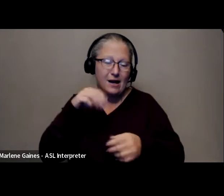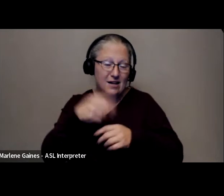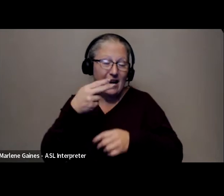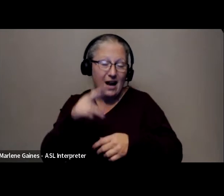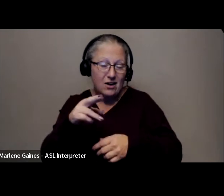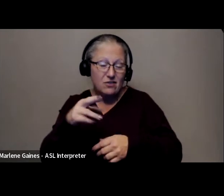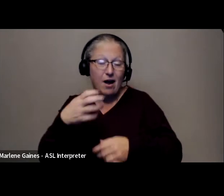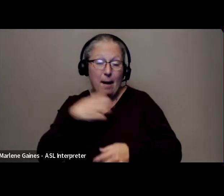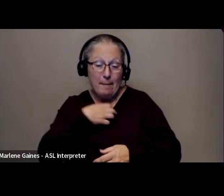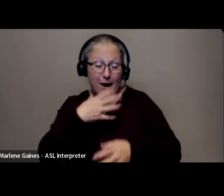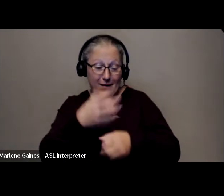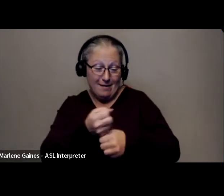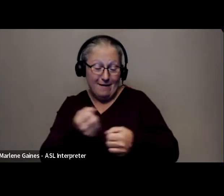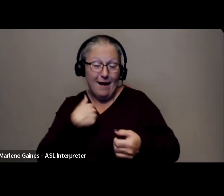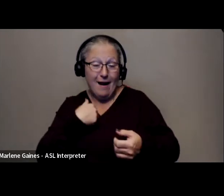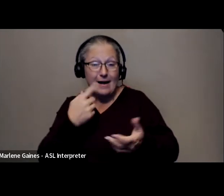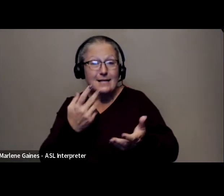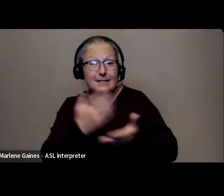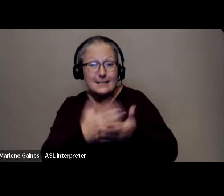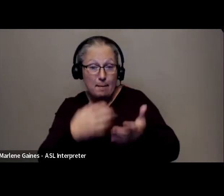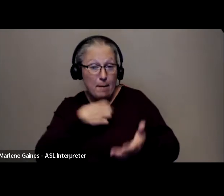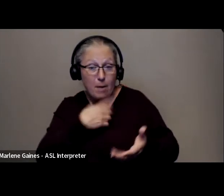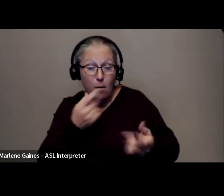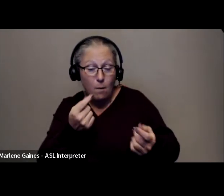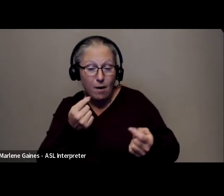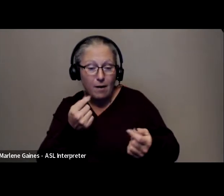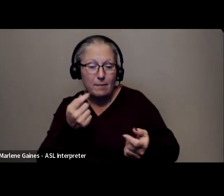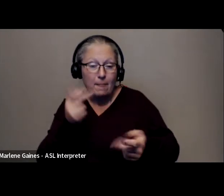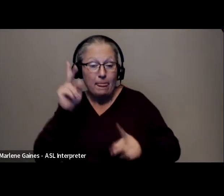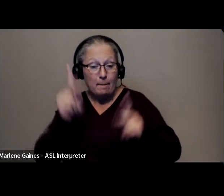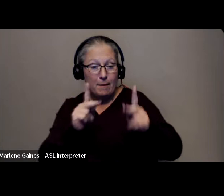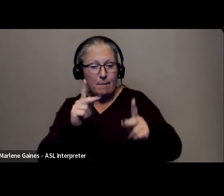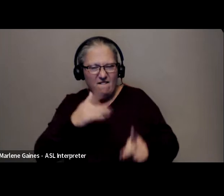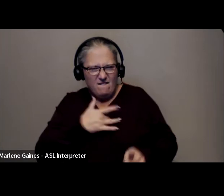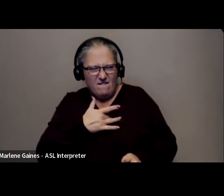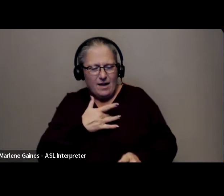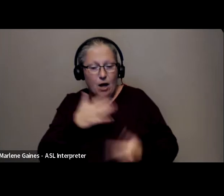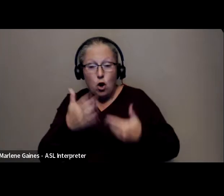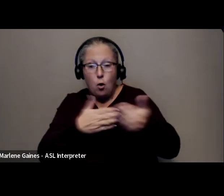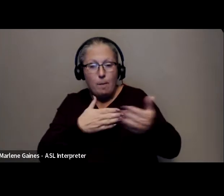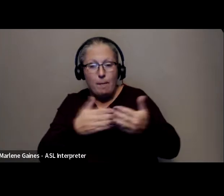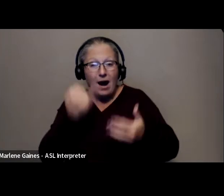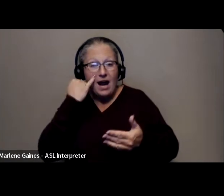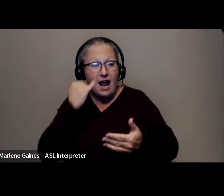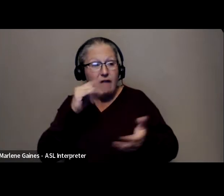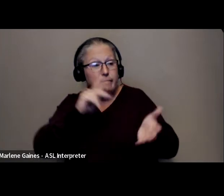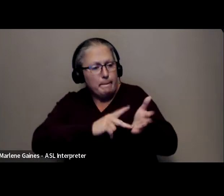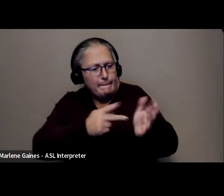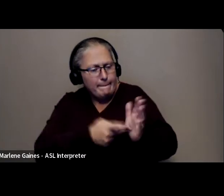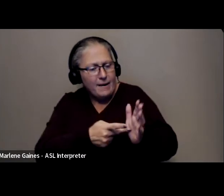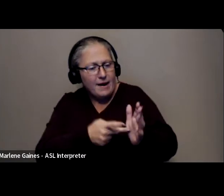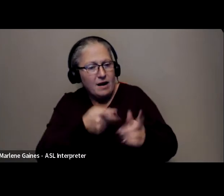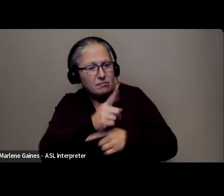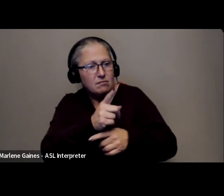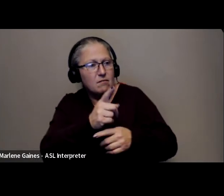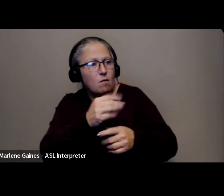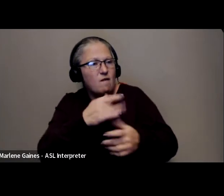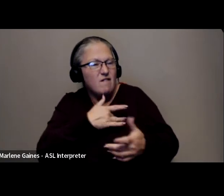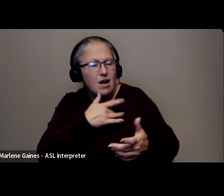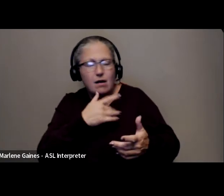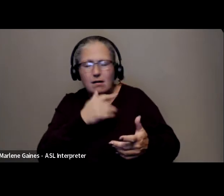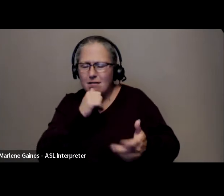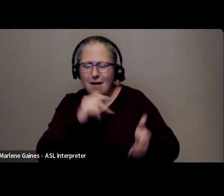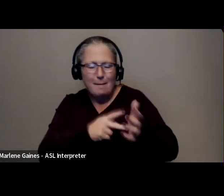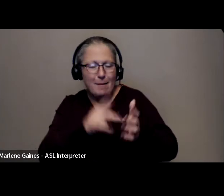get the complaints, and some of the complaints are, you know, people feel that no matter if it was men or not, they feel it. And that's